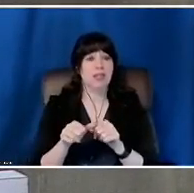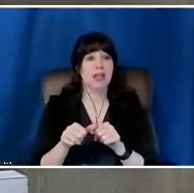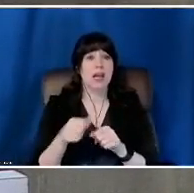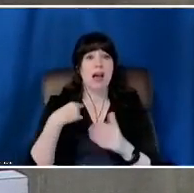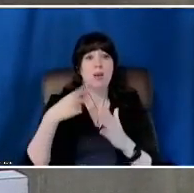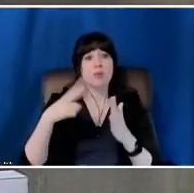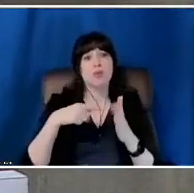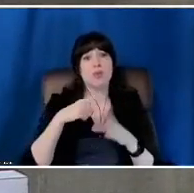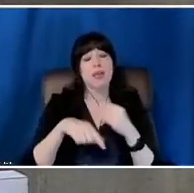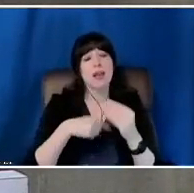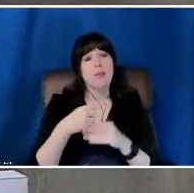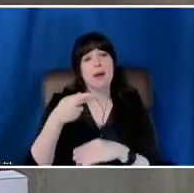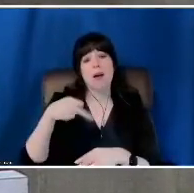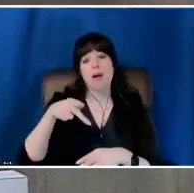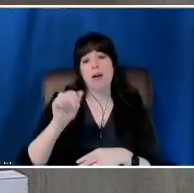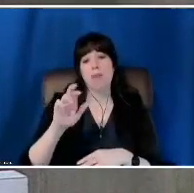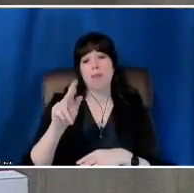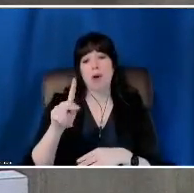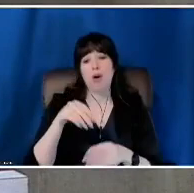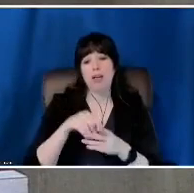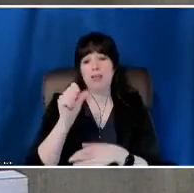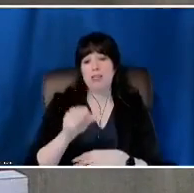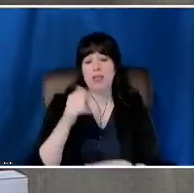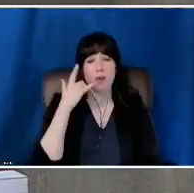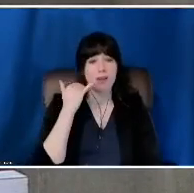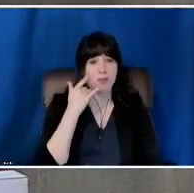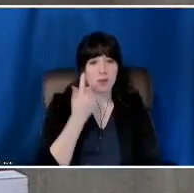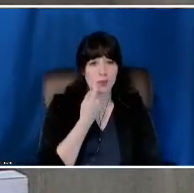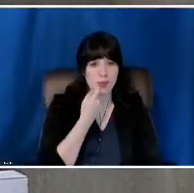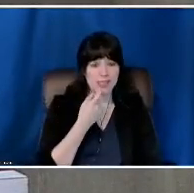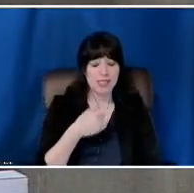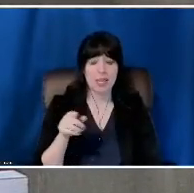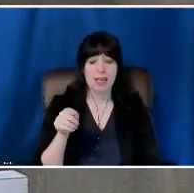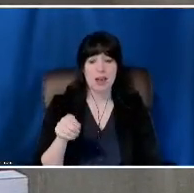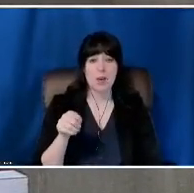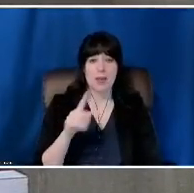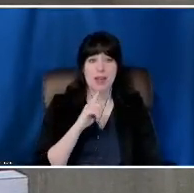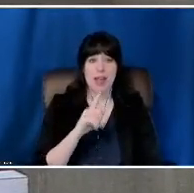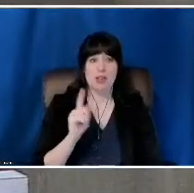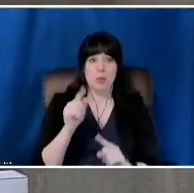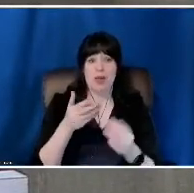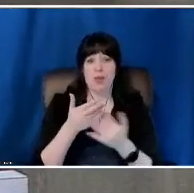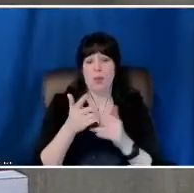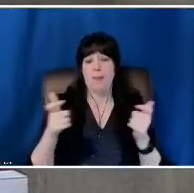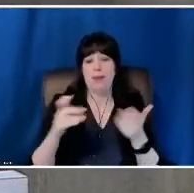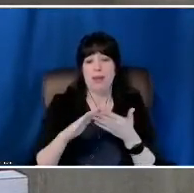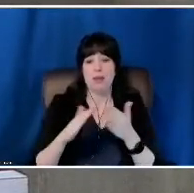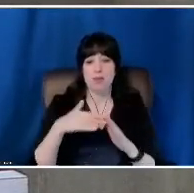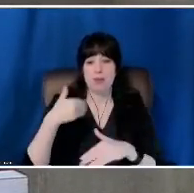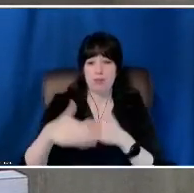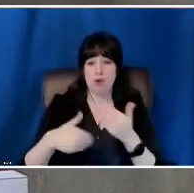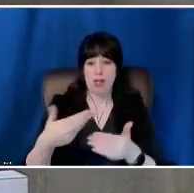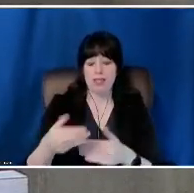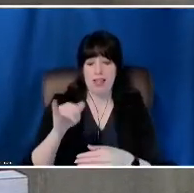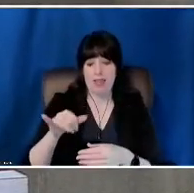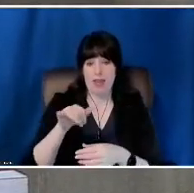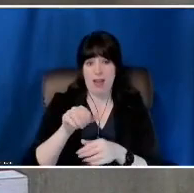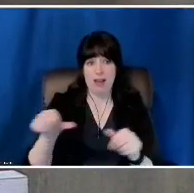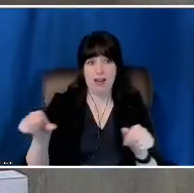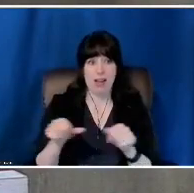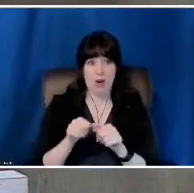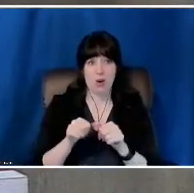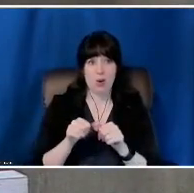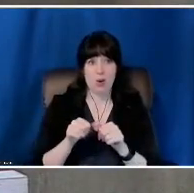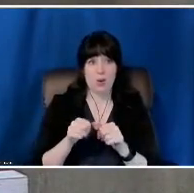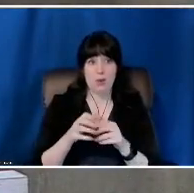park in Southern California recently where they actually went through a big community process, and in that area it was a heavily Latino